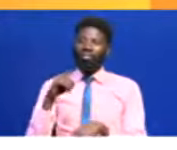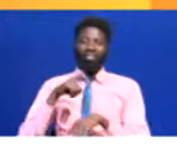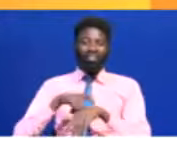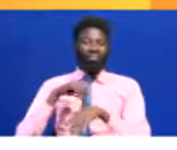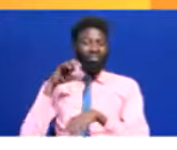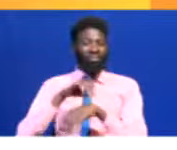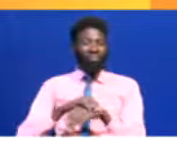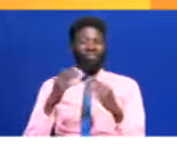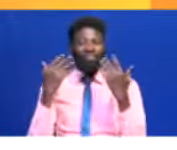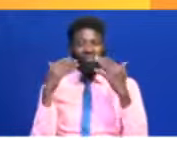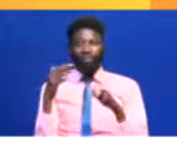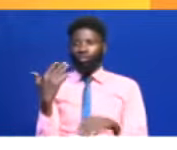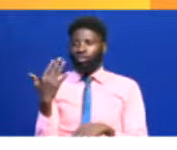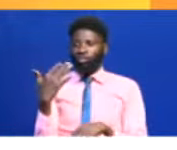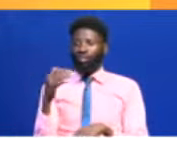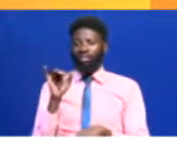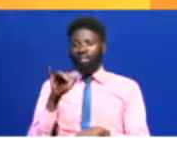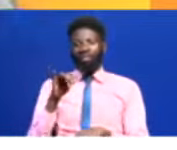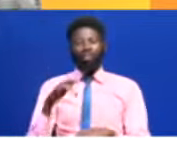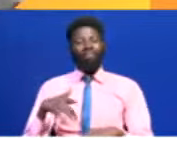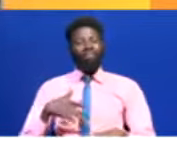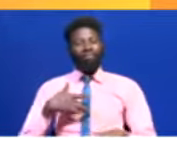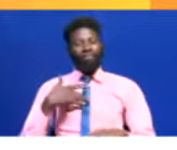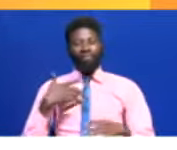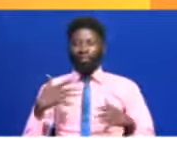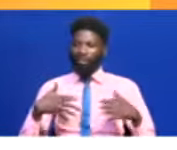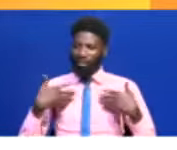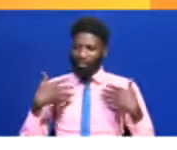that document, they're really excited. Yes. So that